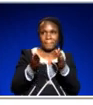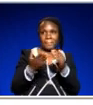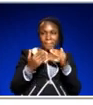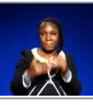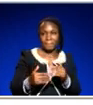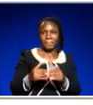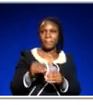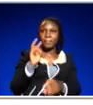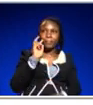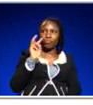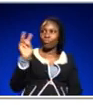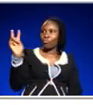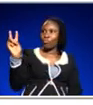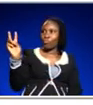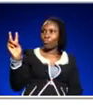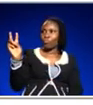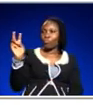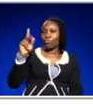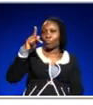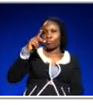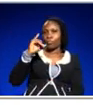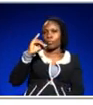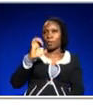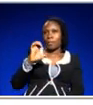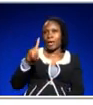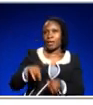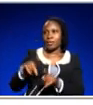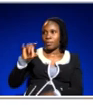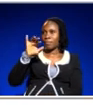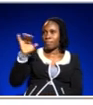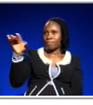pi, what we usually calculate as